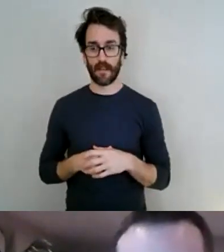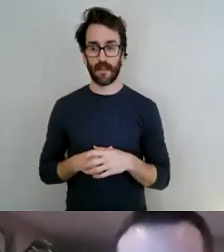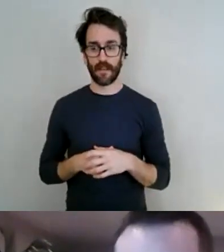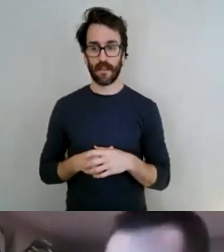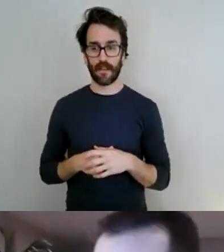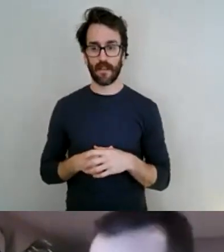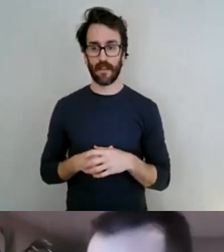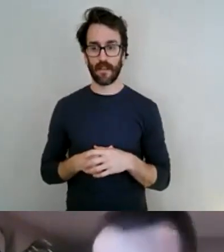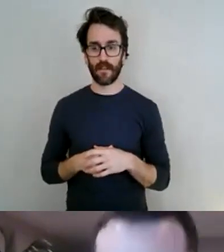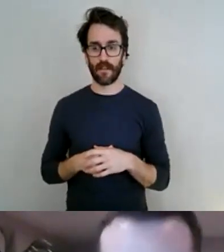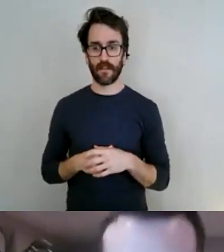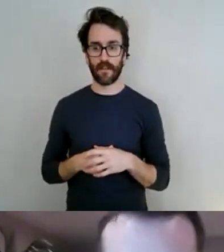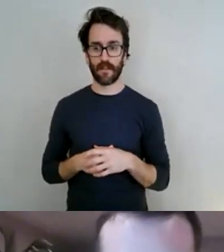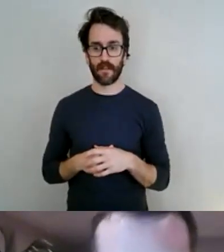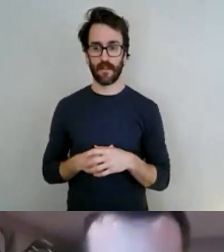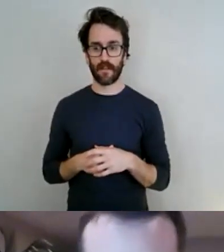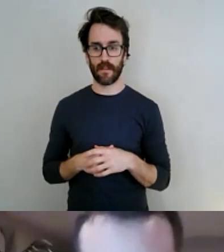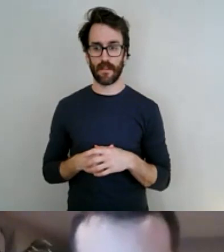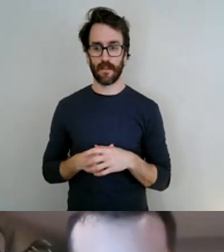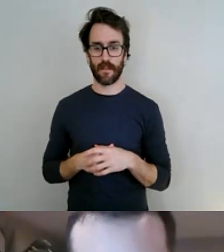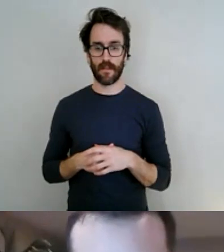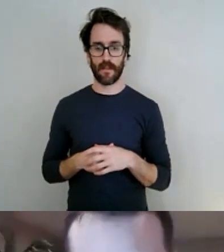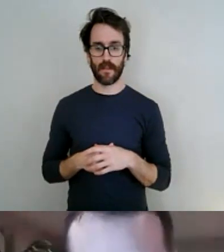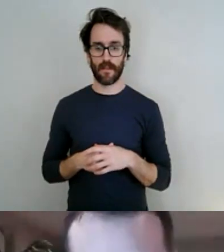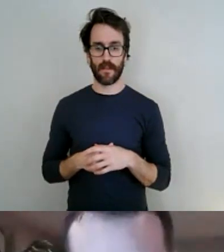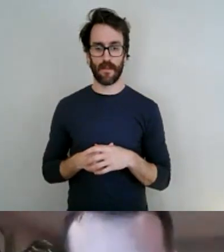Great, I'm just going to